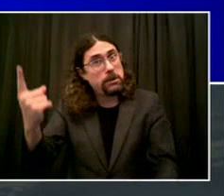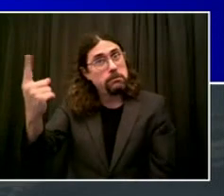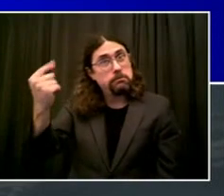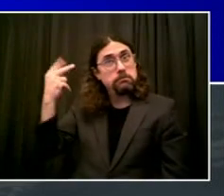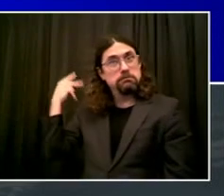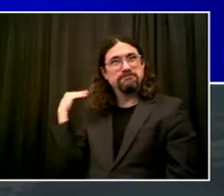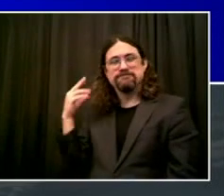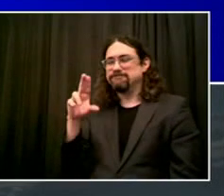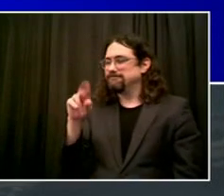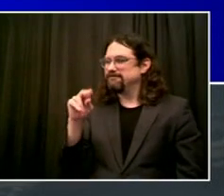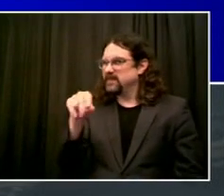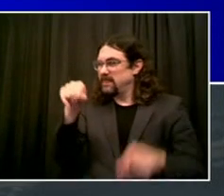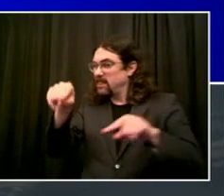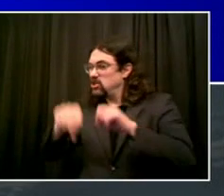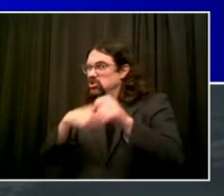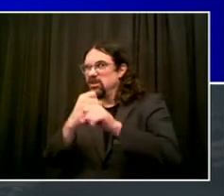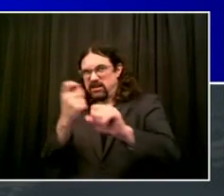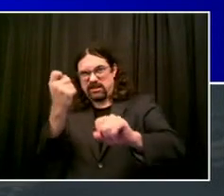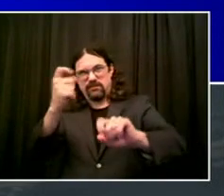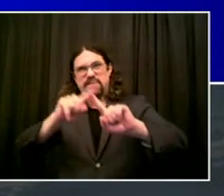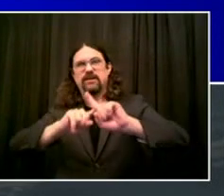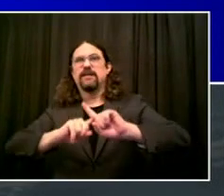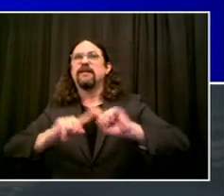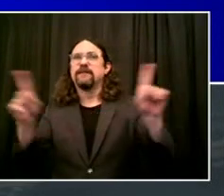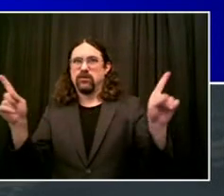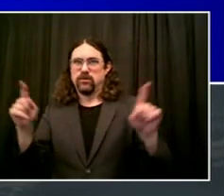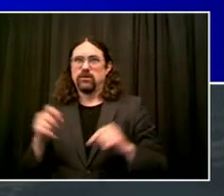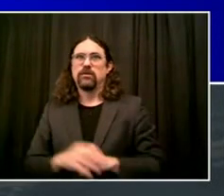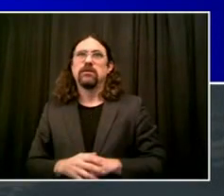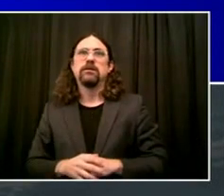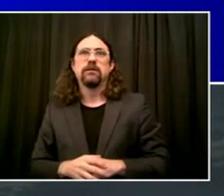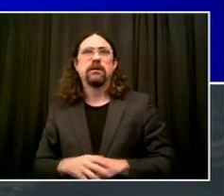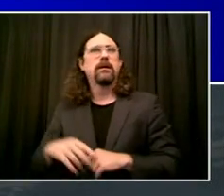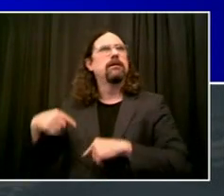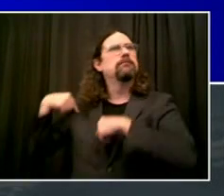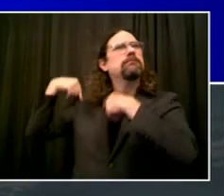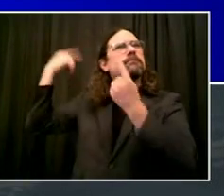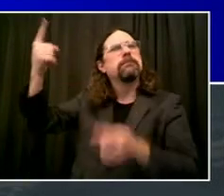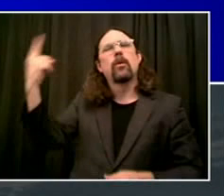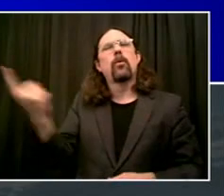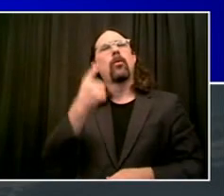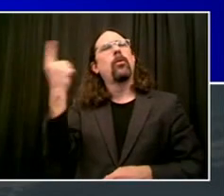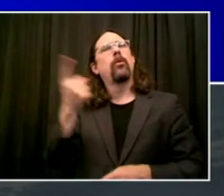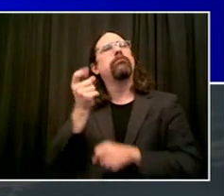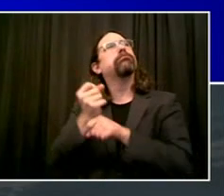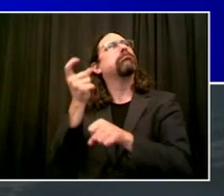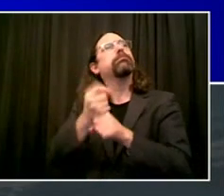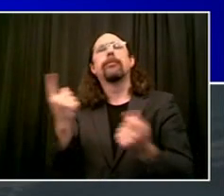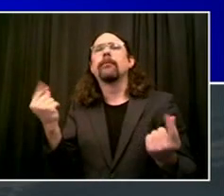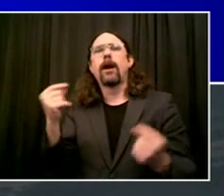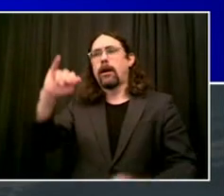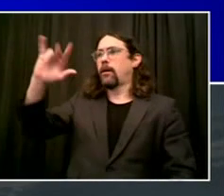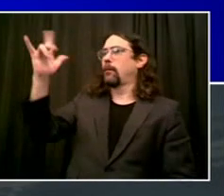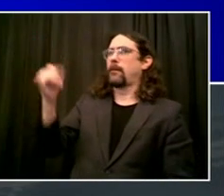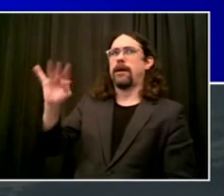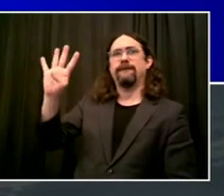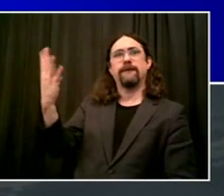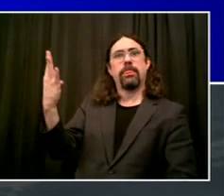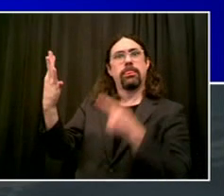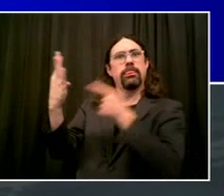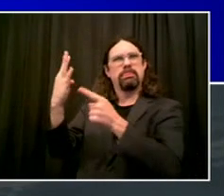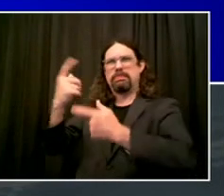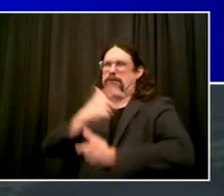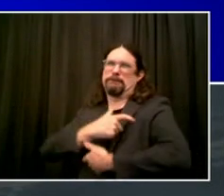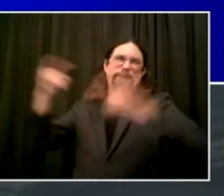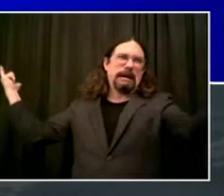giant show. We do not want a lot of people out watching. There's not going to be a single focal point. In fact, we're only going to let out information about